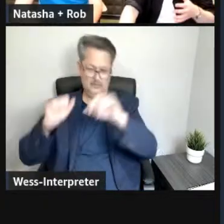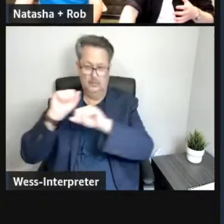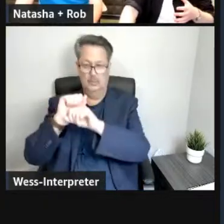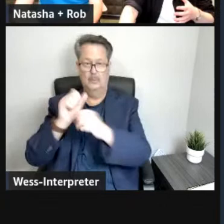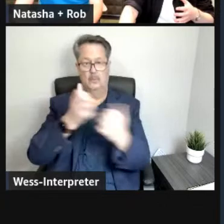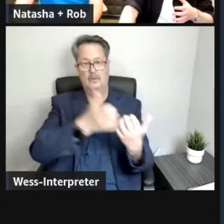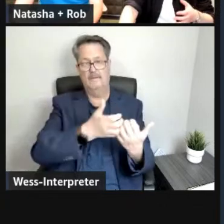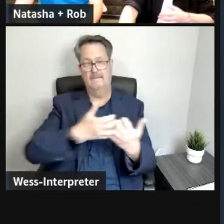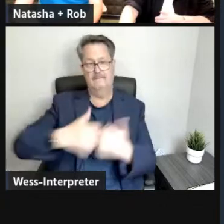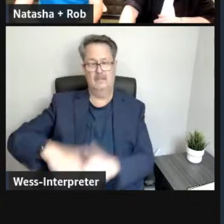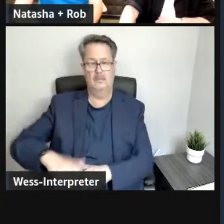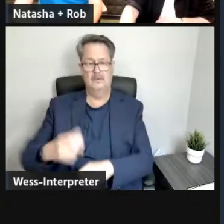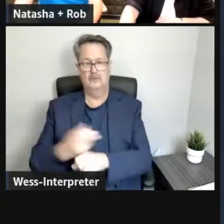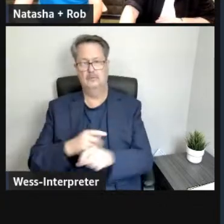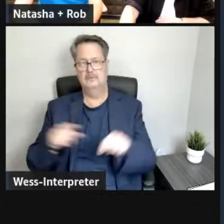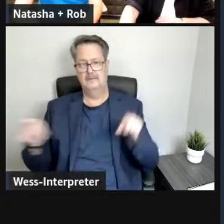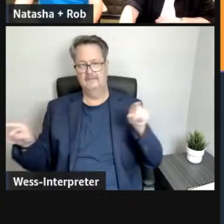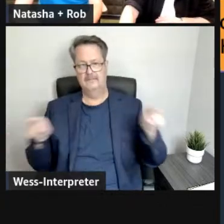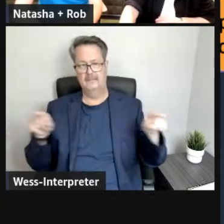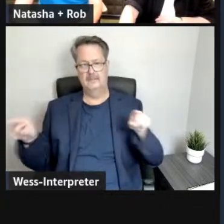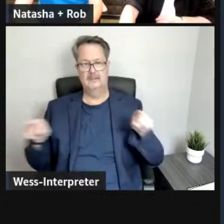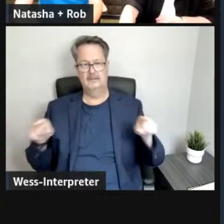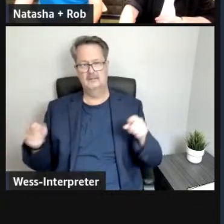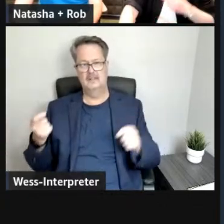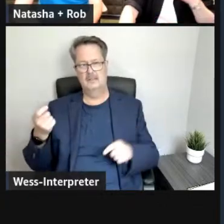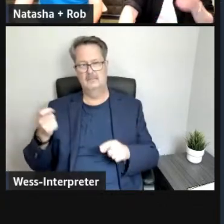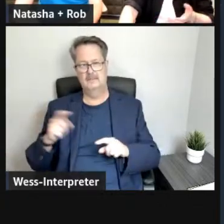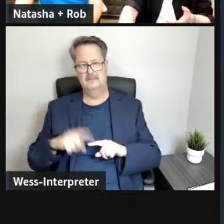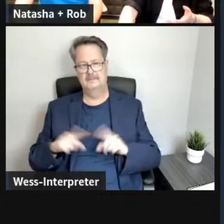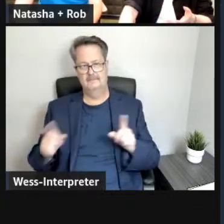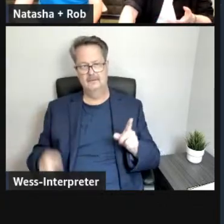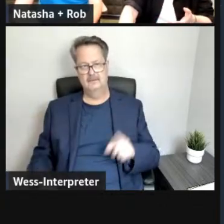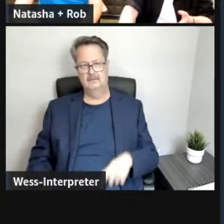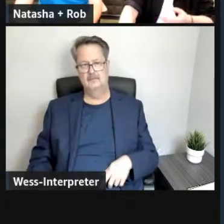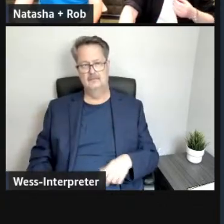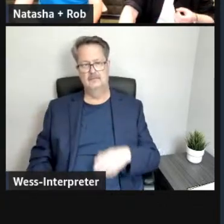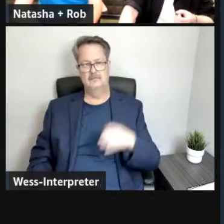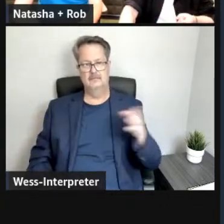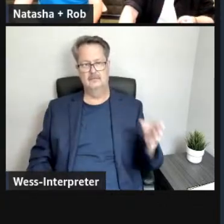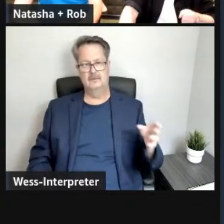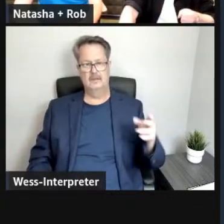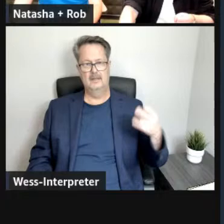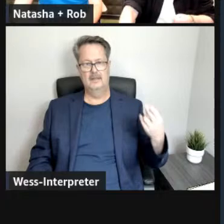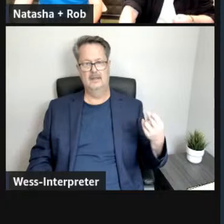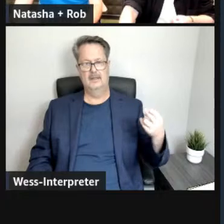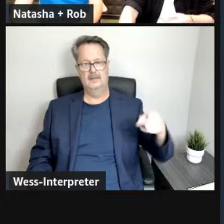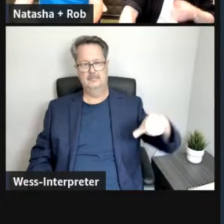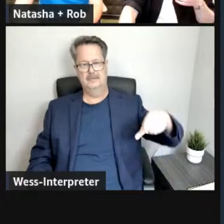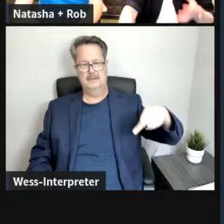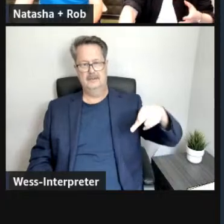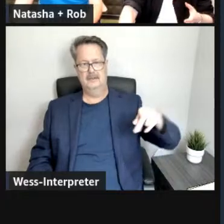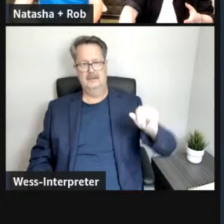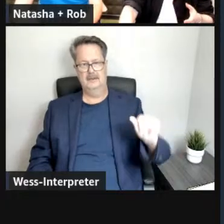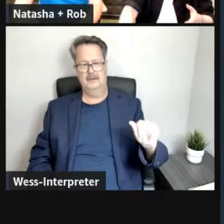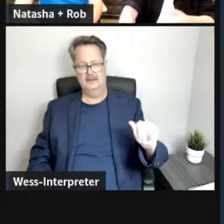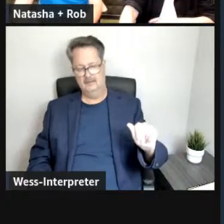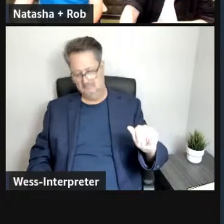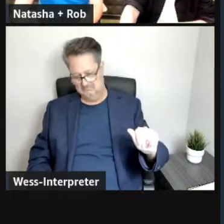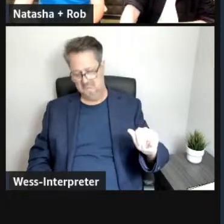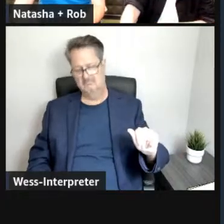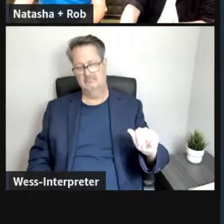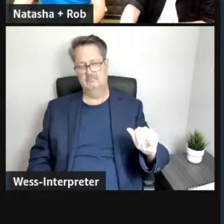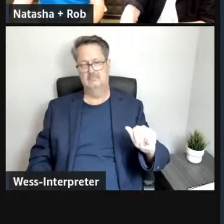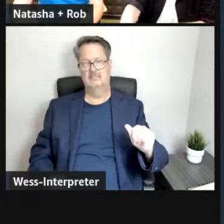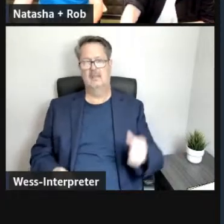either one of these mechanisms is ever so slightly different. So HPA, we've started at this point again. The number of